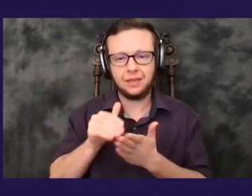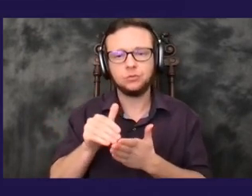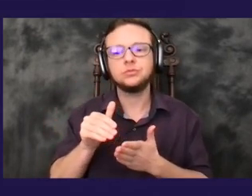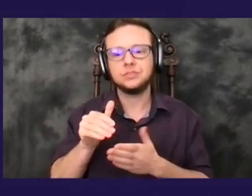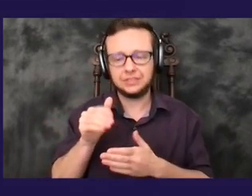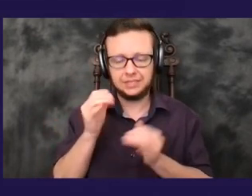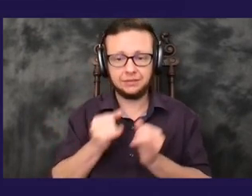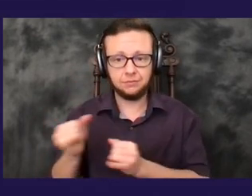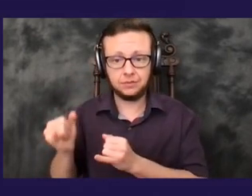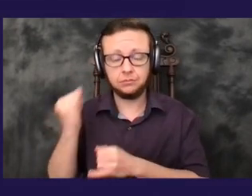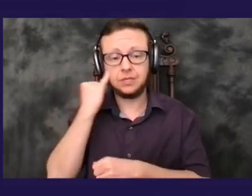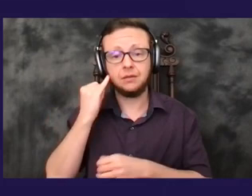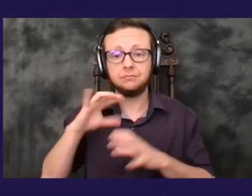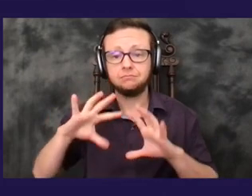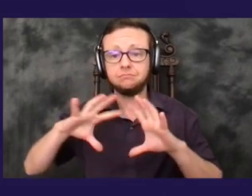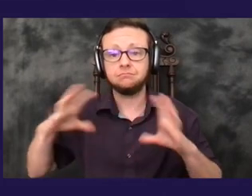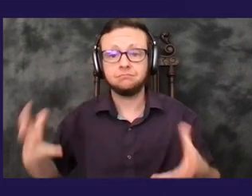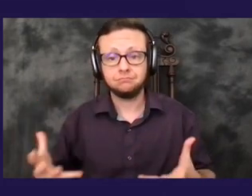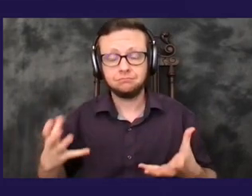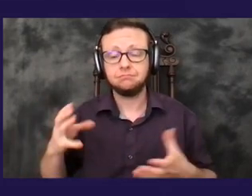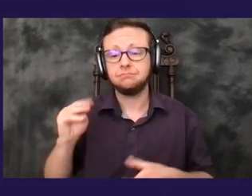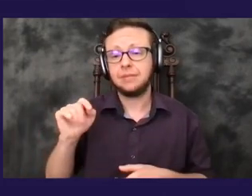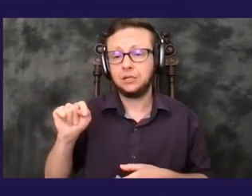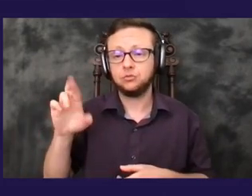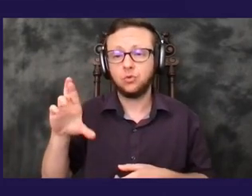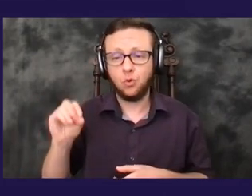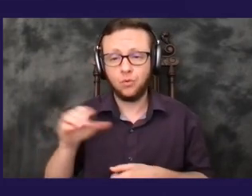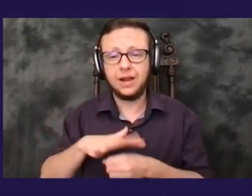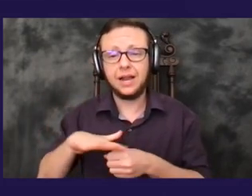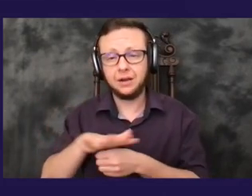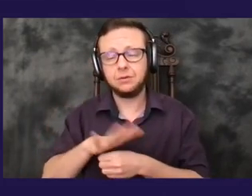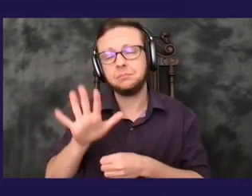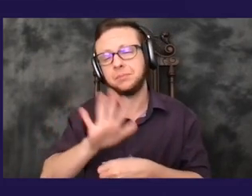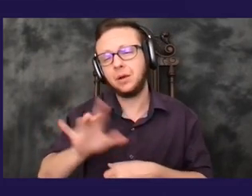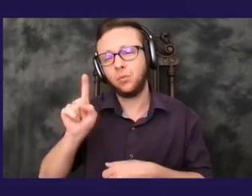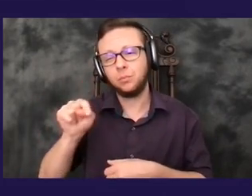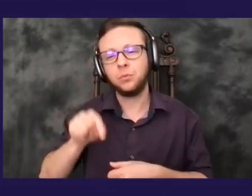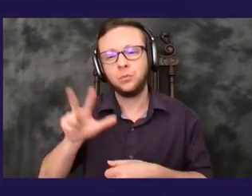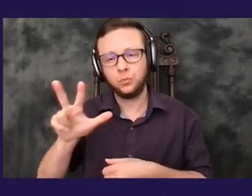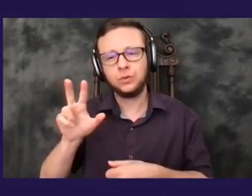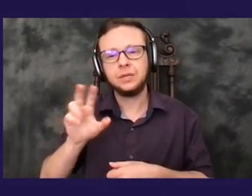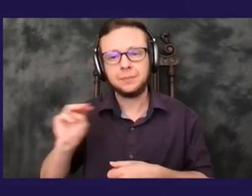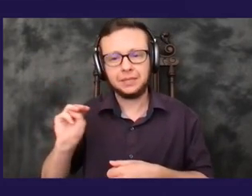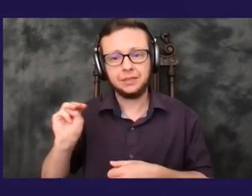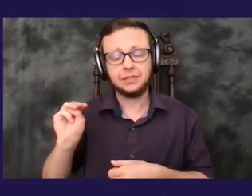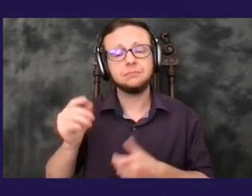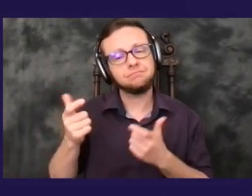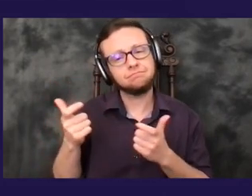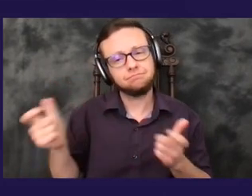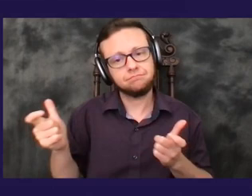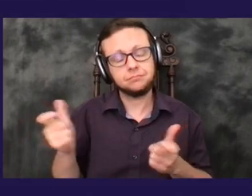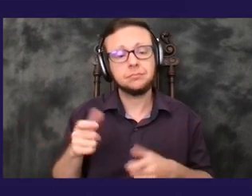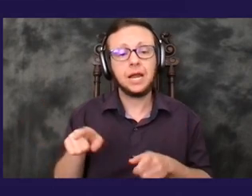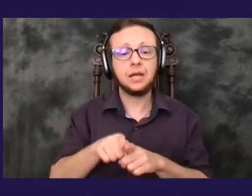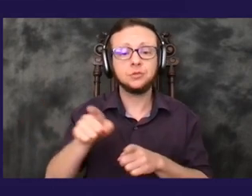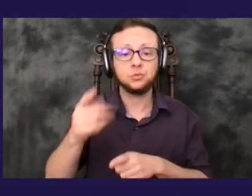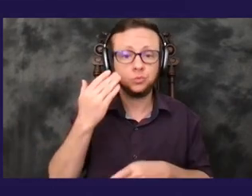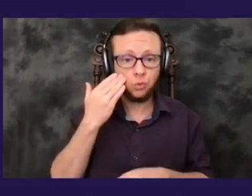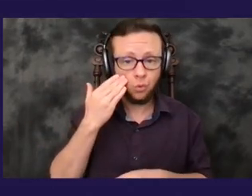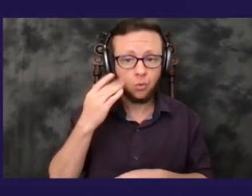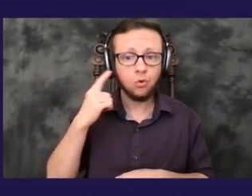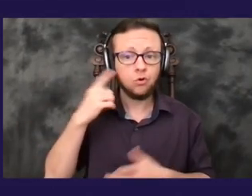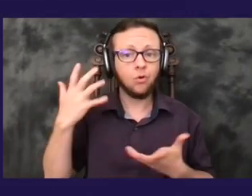if you take the whole metropolitan area, we're at about 1.3 million. So pretty large. And as you know, and as we've heard already this